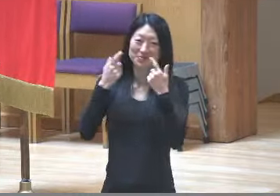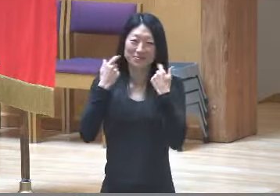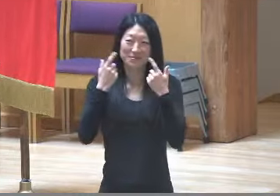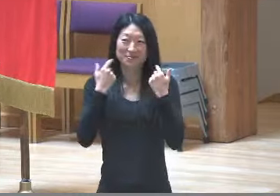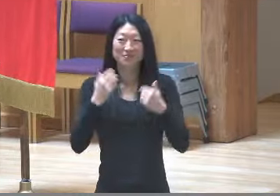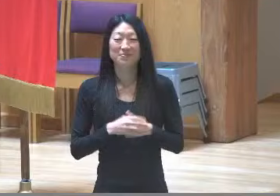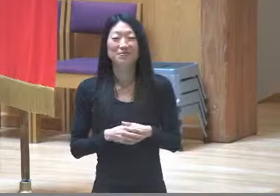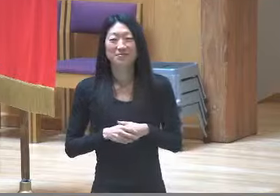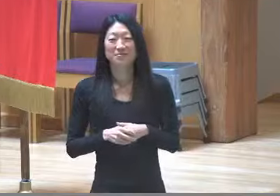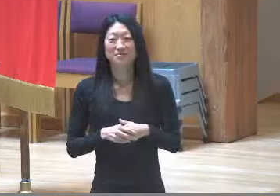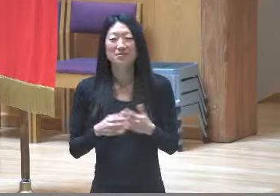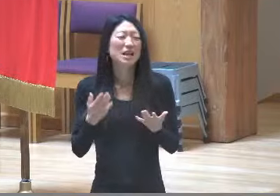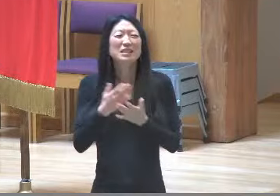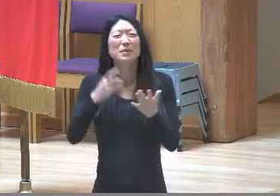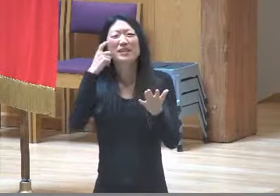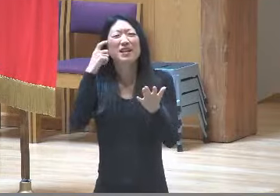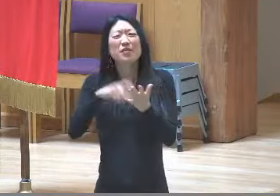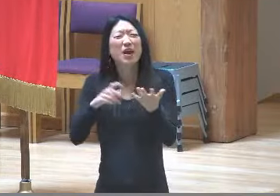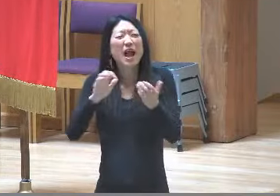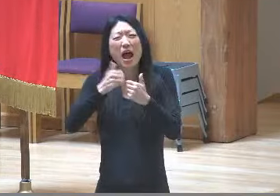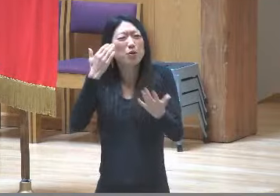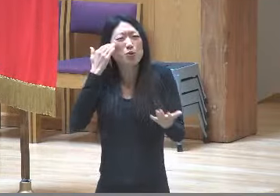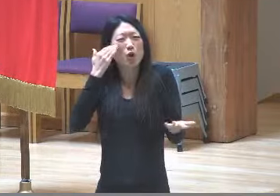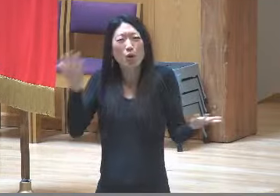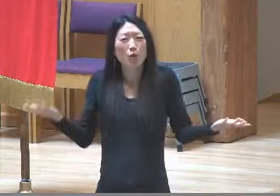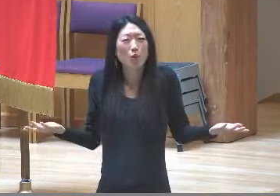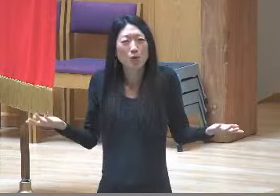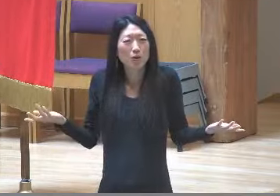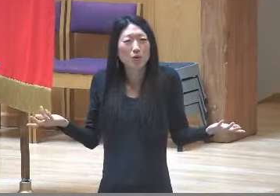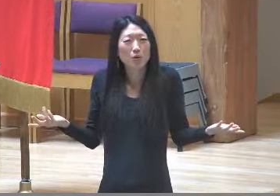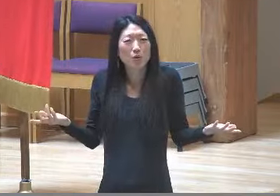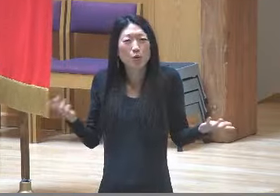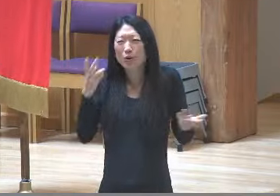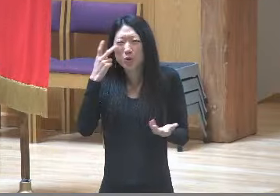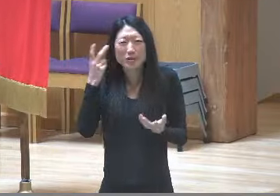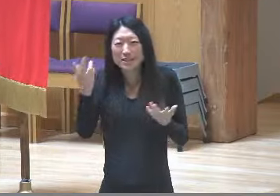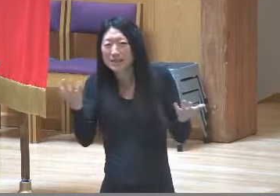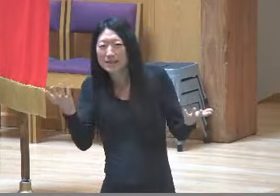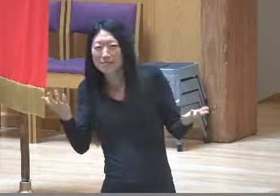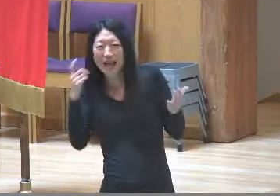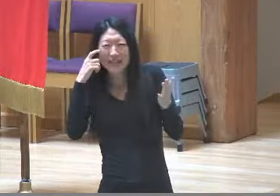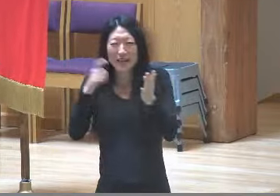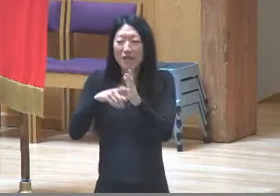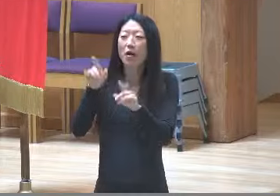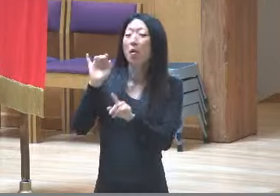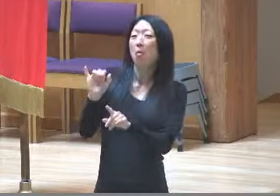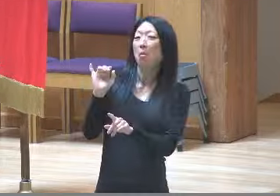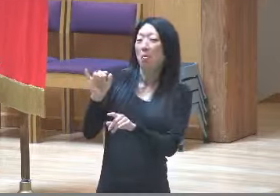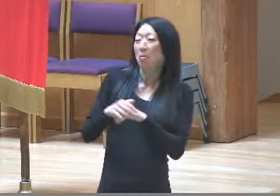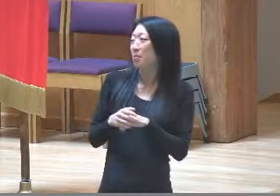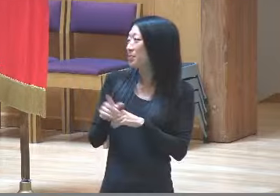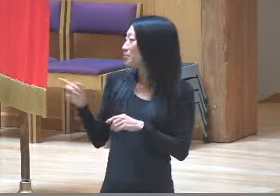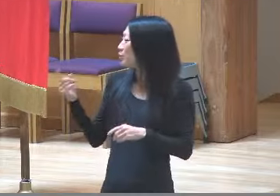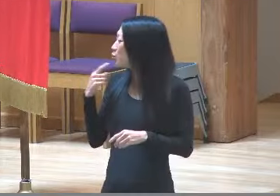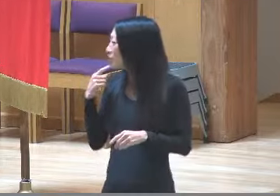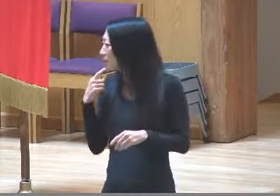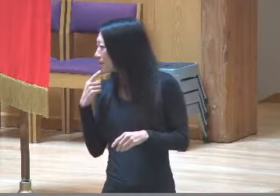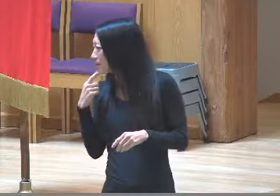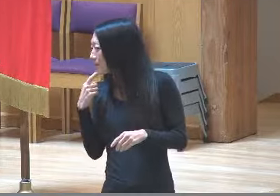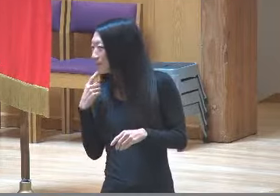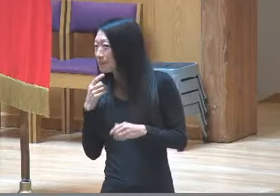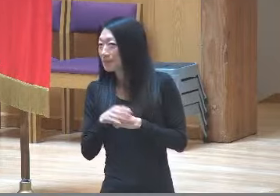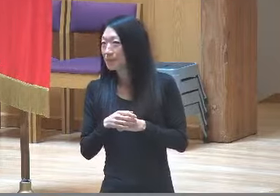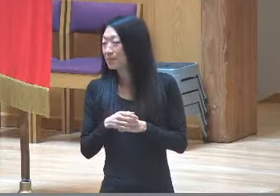What are some identifiers of superheroes? What things do you see on superheroes that kind of identify them as a superhero? Go ahead, Asher.